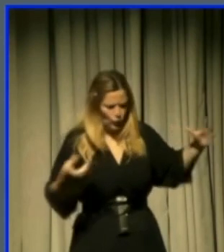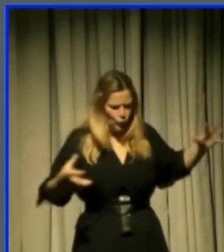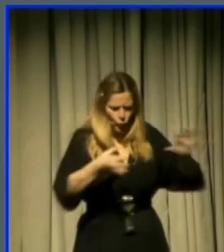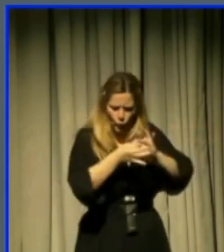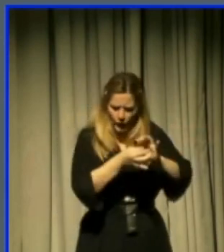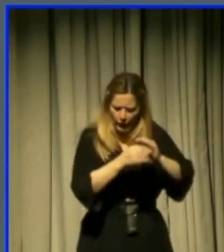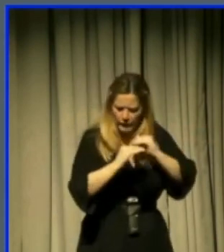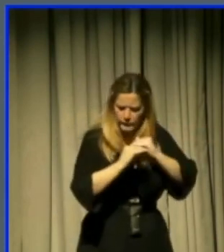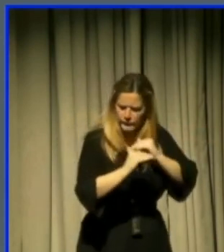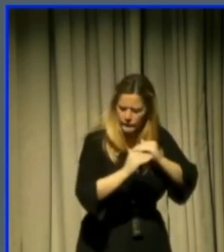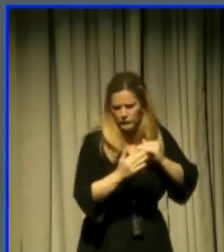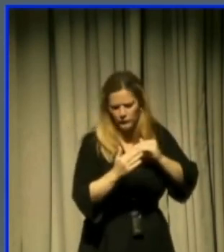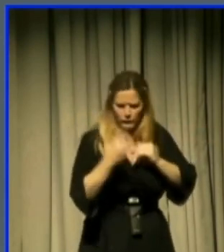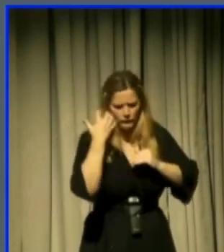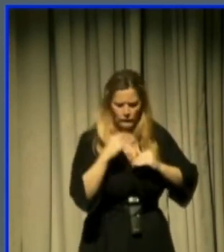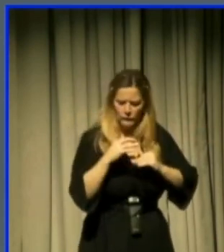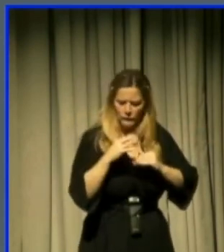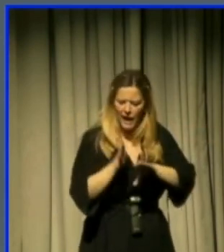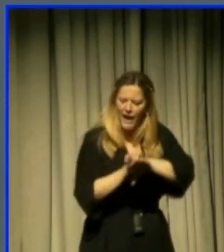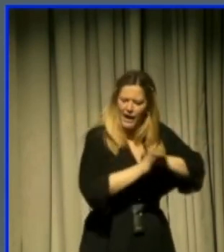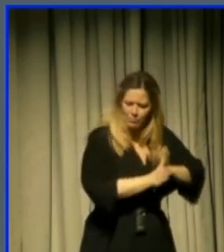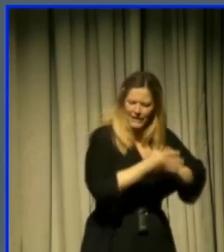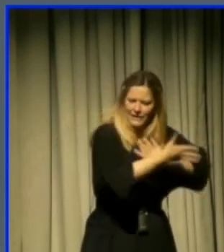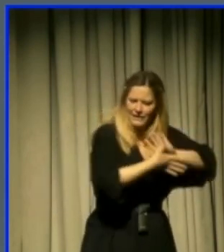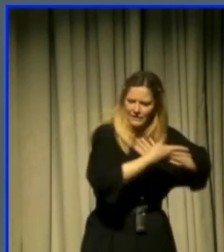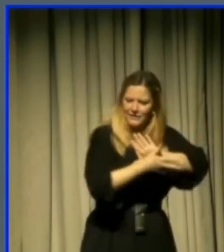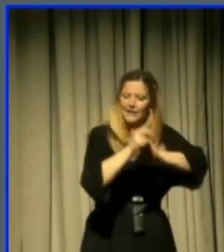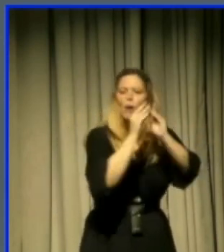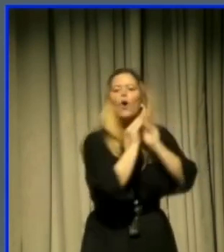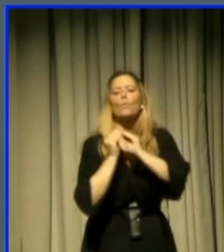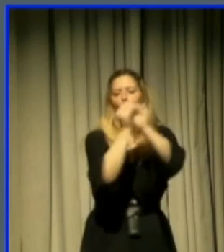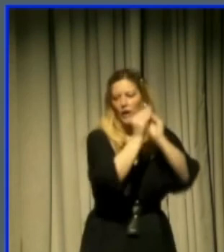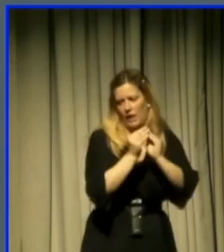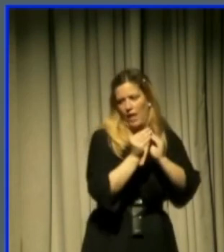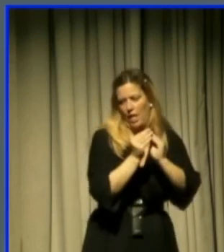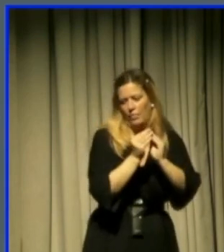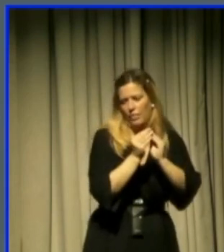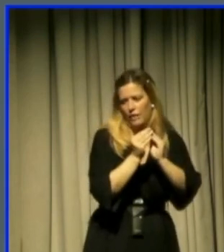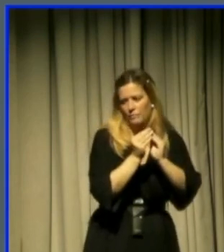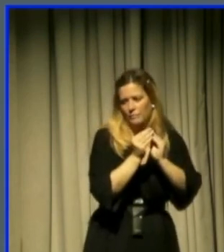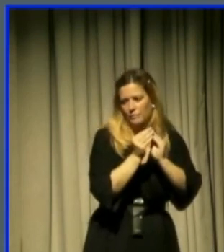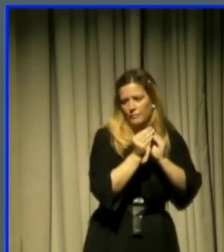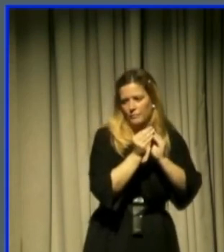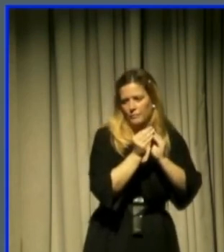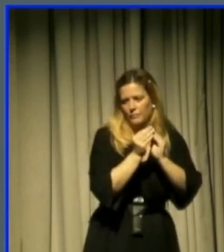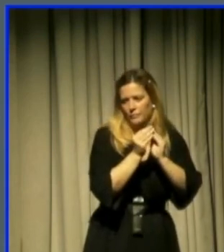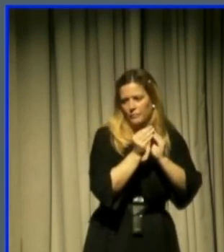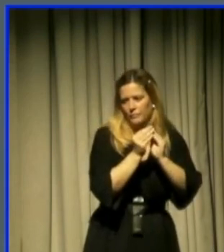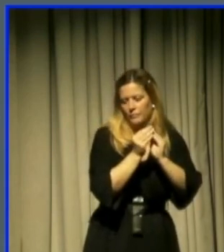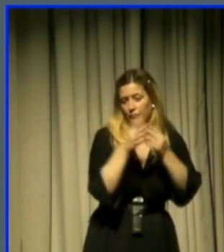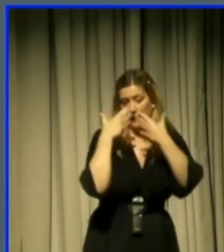seeing about sameness and originality, this is the problem with rarity and scarcity in the digital